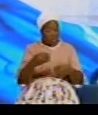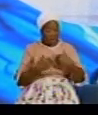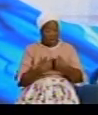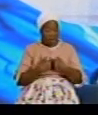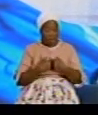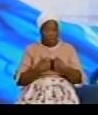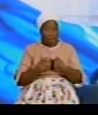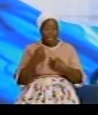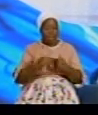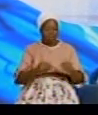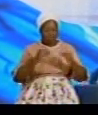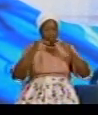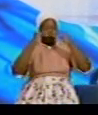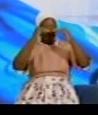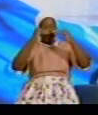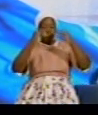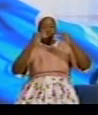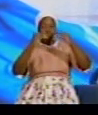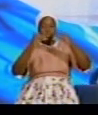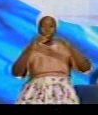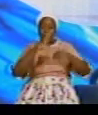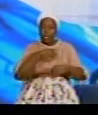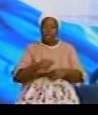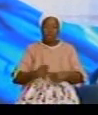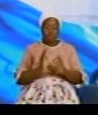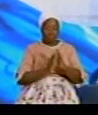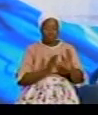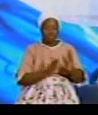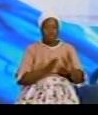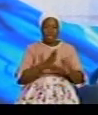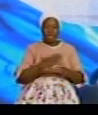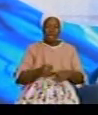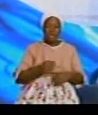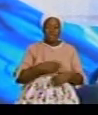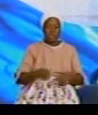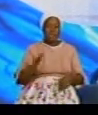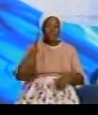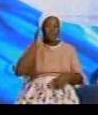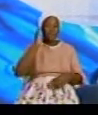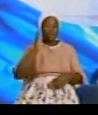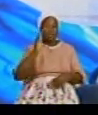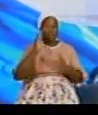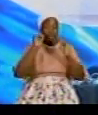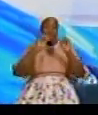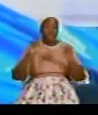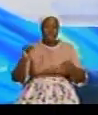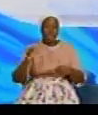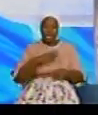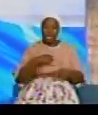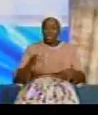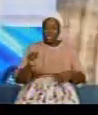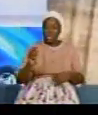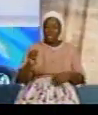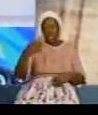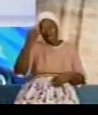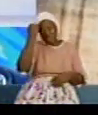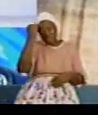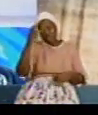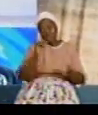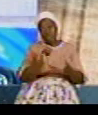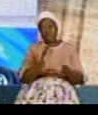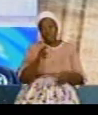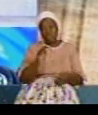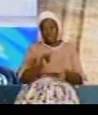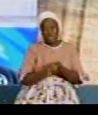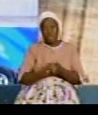a standard, a policy, a doctrine, an idea by which you are guided